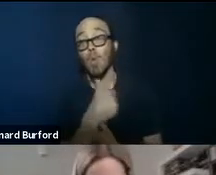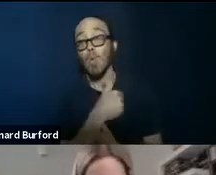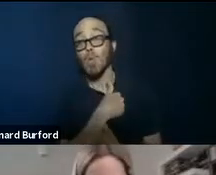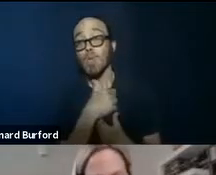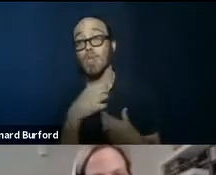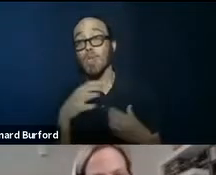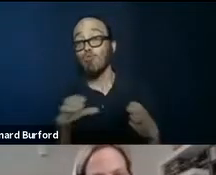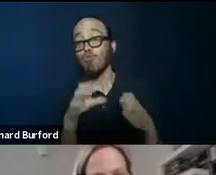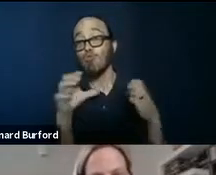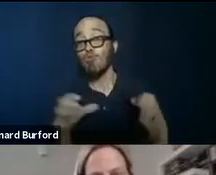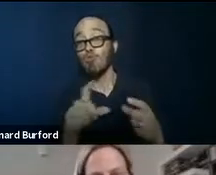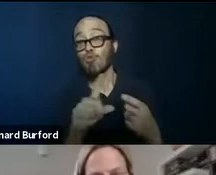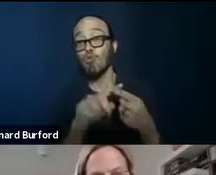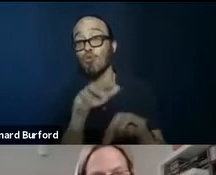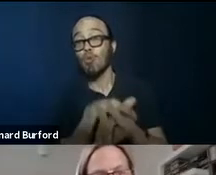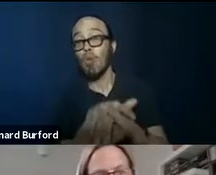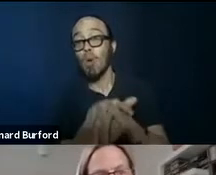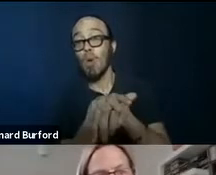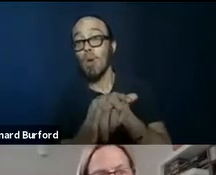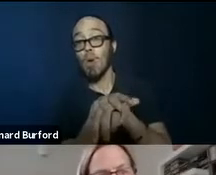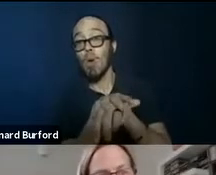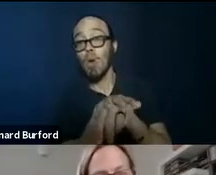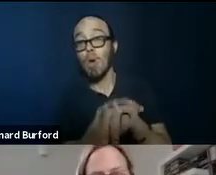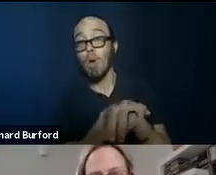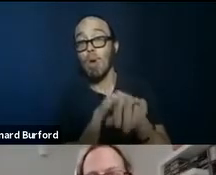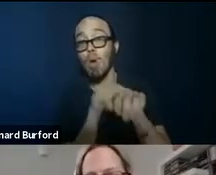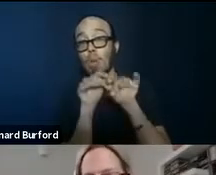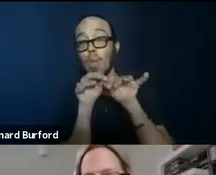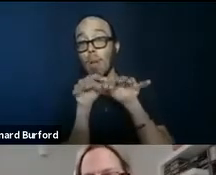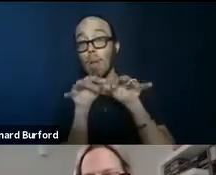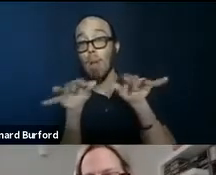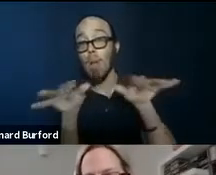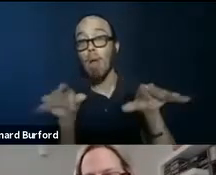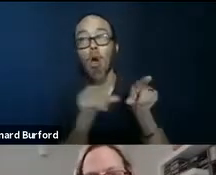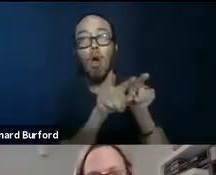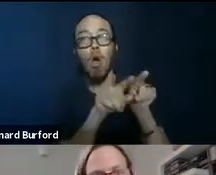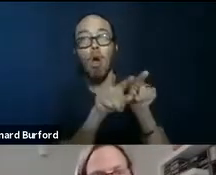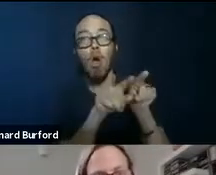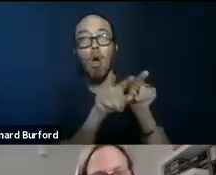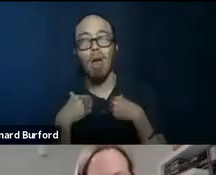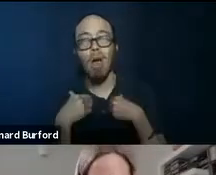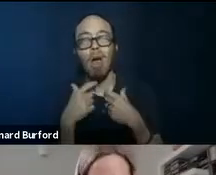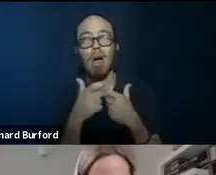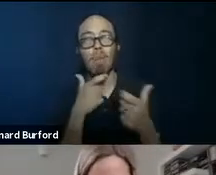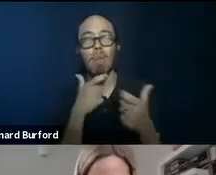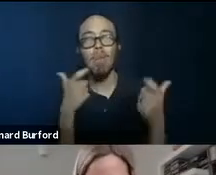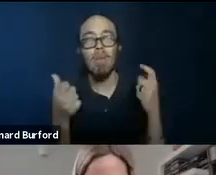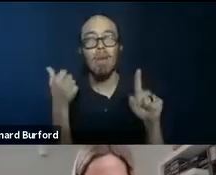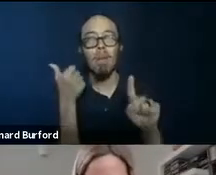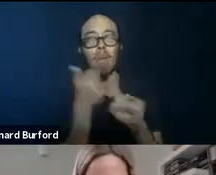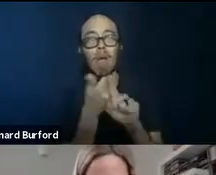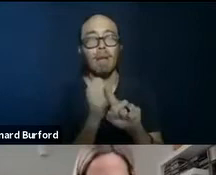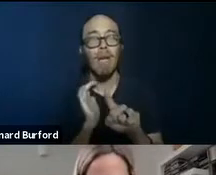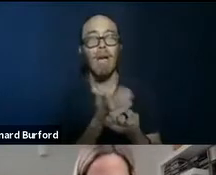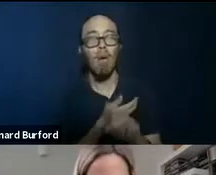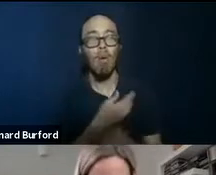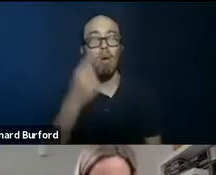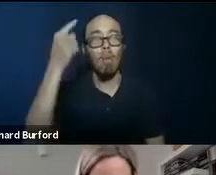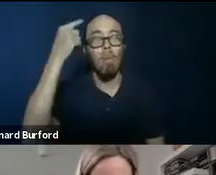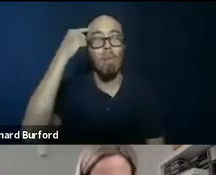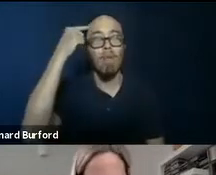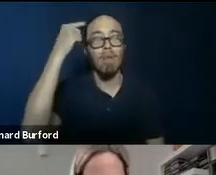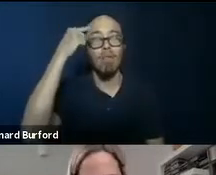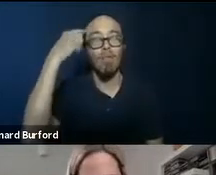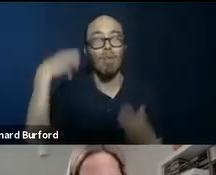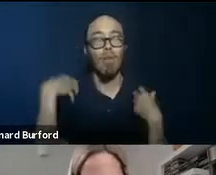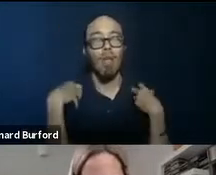spread of the novel coronavirus have also had a tremendous impact on our mental health, access